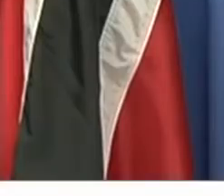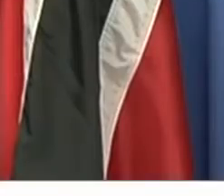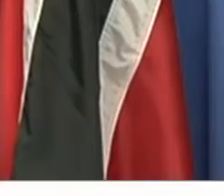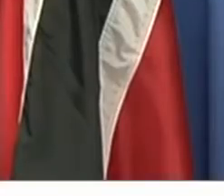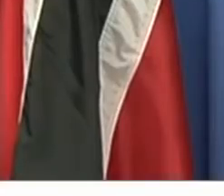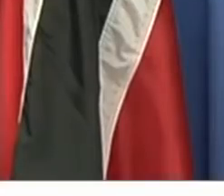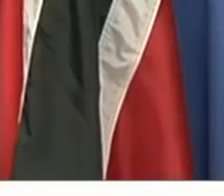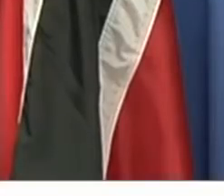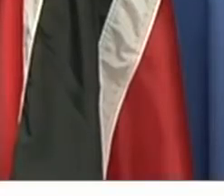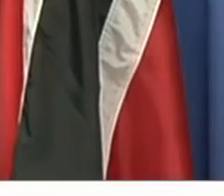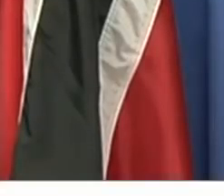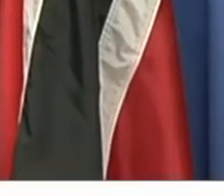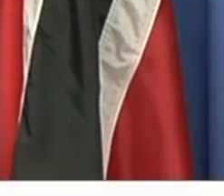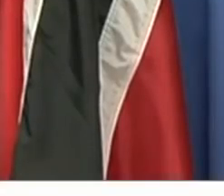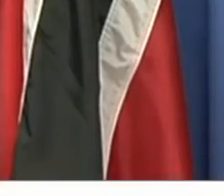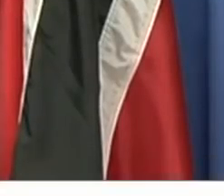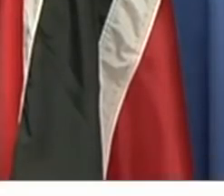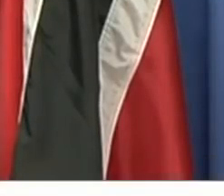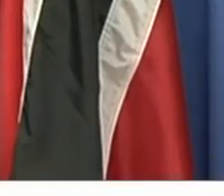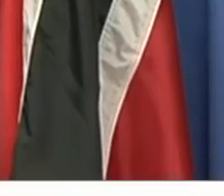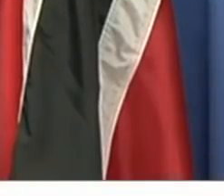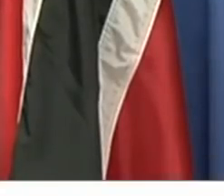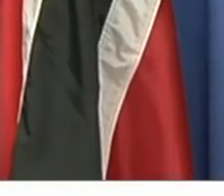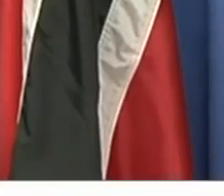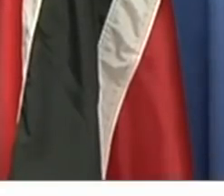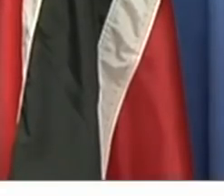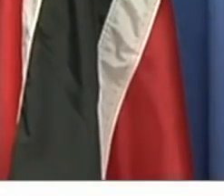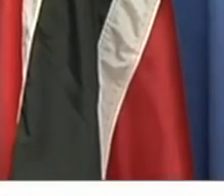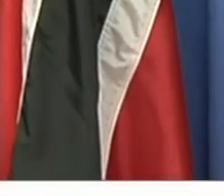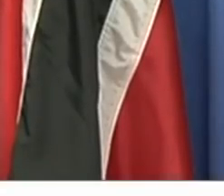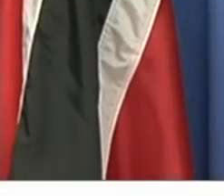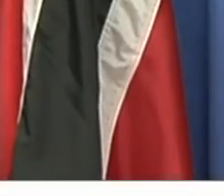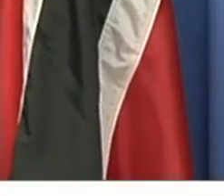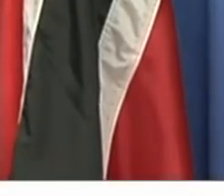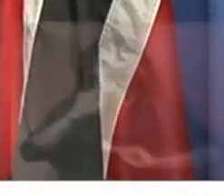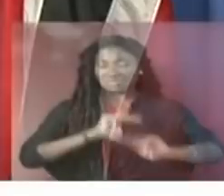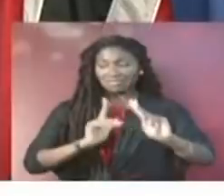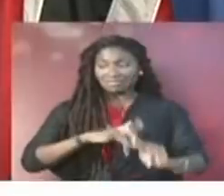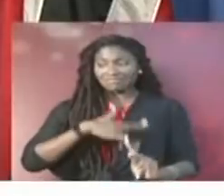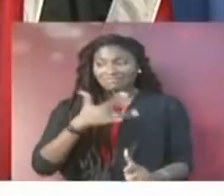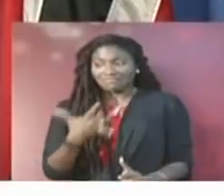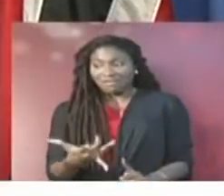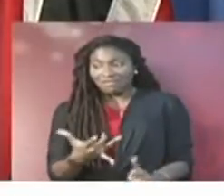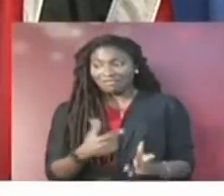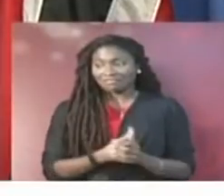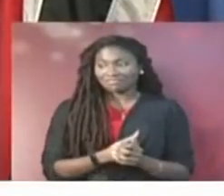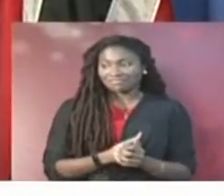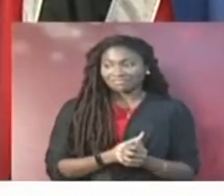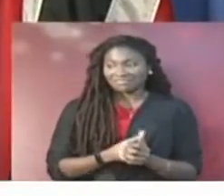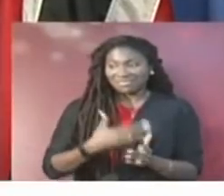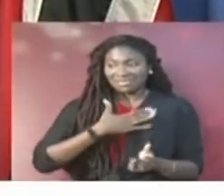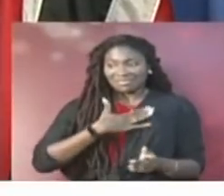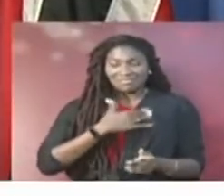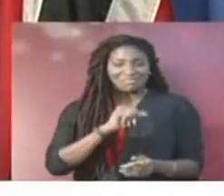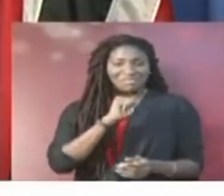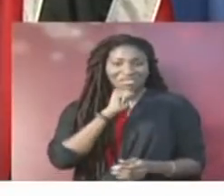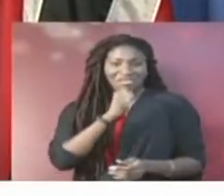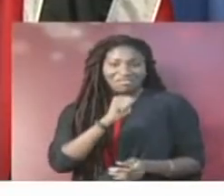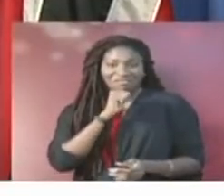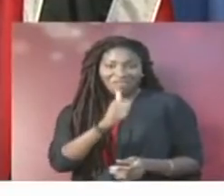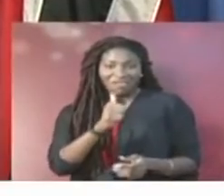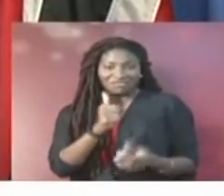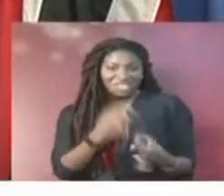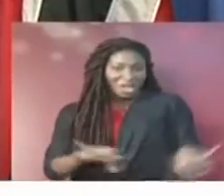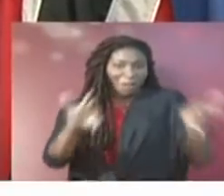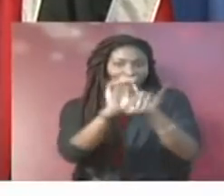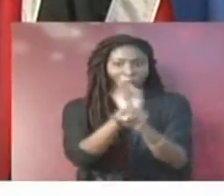And unfortunately, the interpretation that if you are not designated essential means that you are a useless non-essential